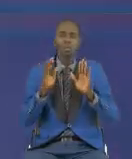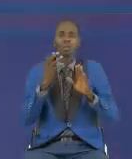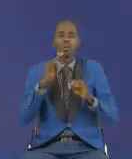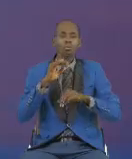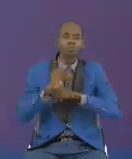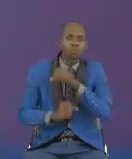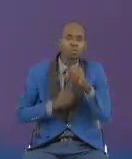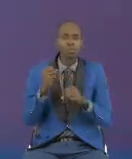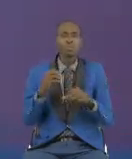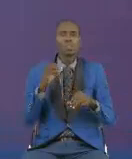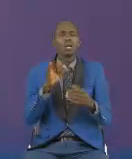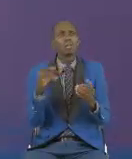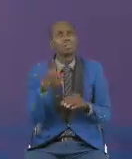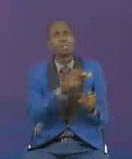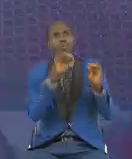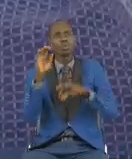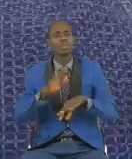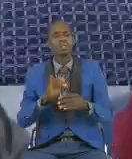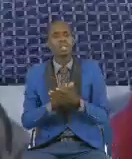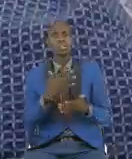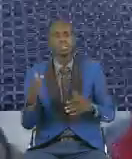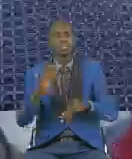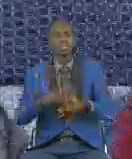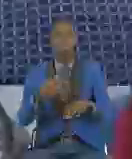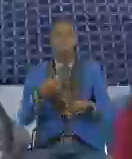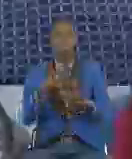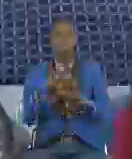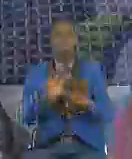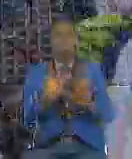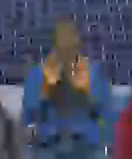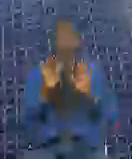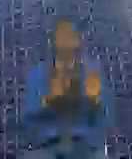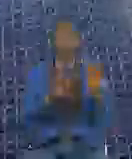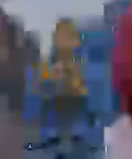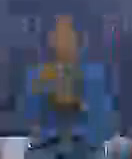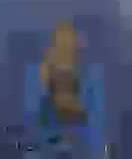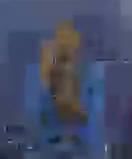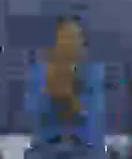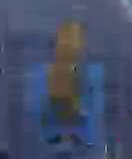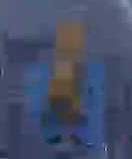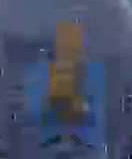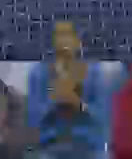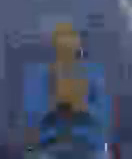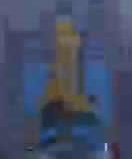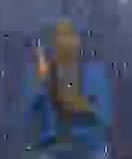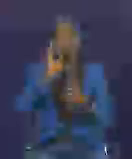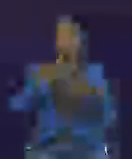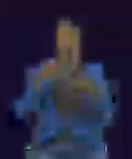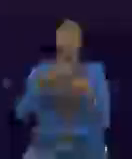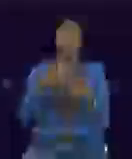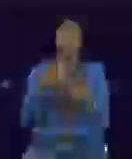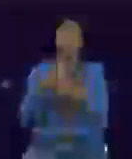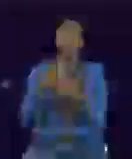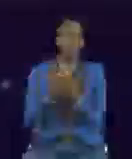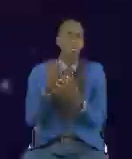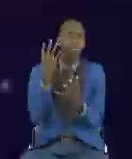that thing on me. That fear imprisons people and they go into their shell. They go into their prison and then they are there. And